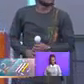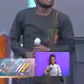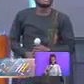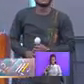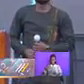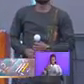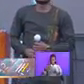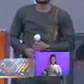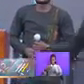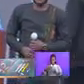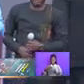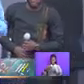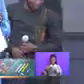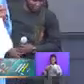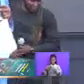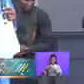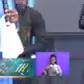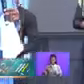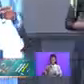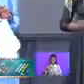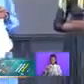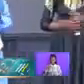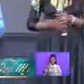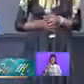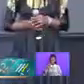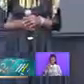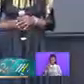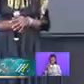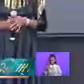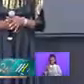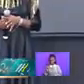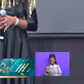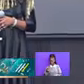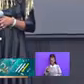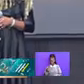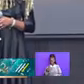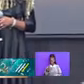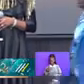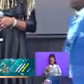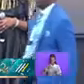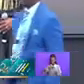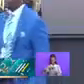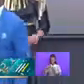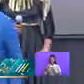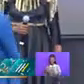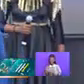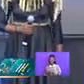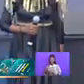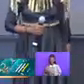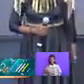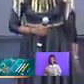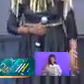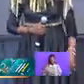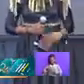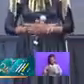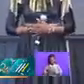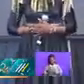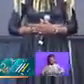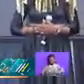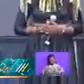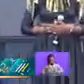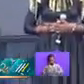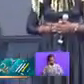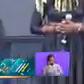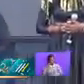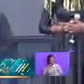my name my name is John so I'm a John the Baptist so I came to prepare the way